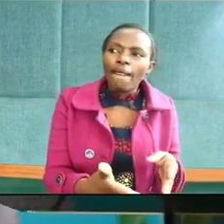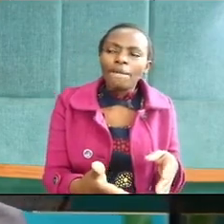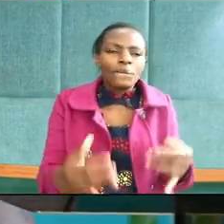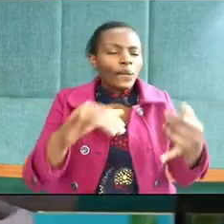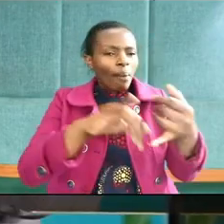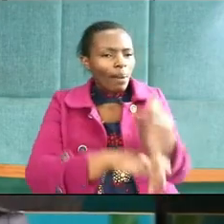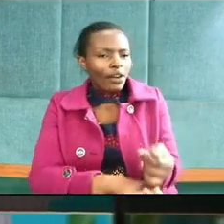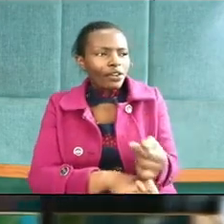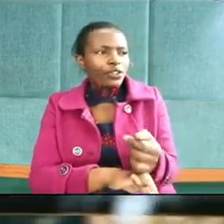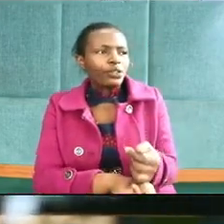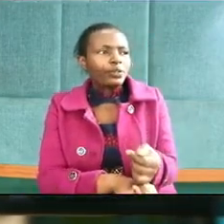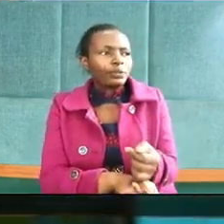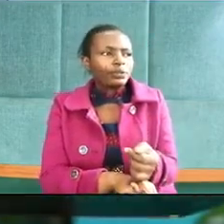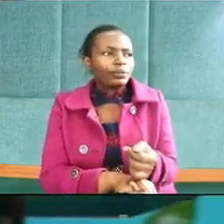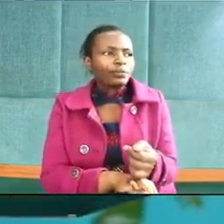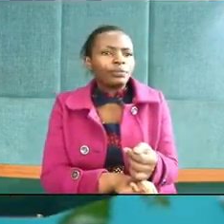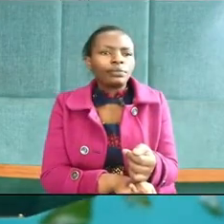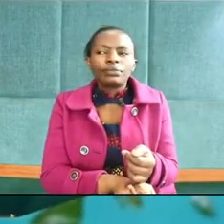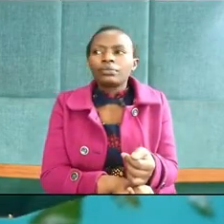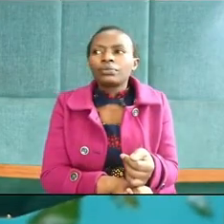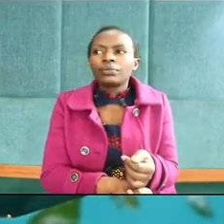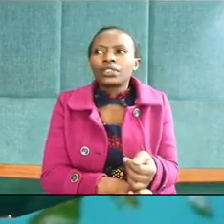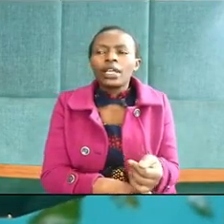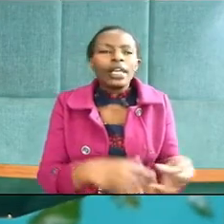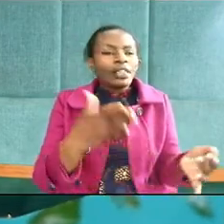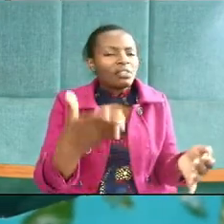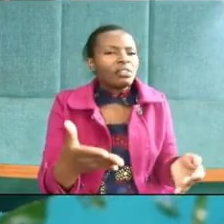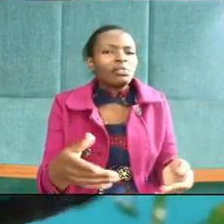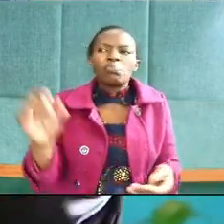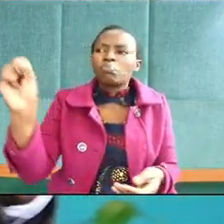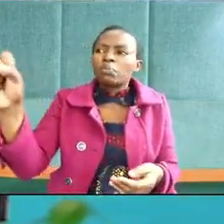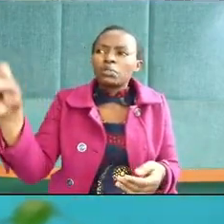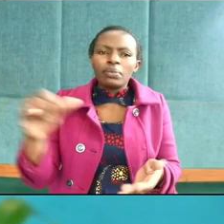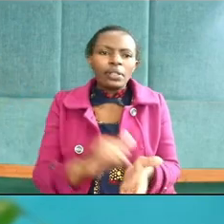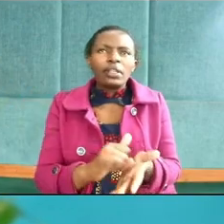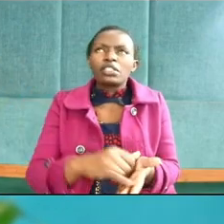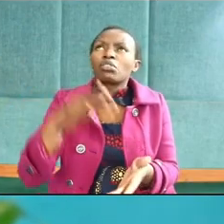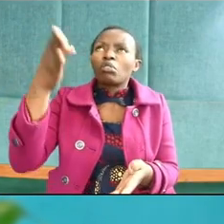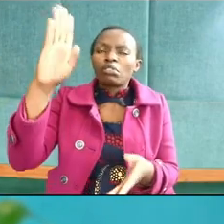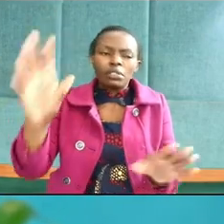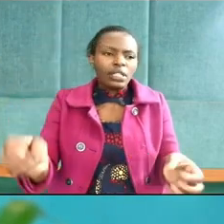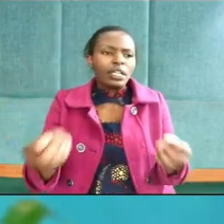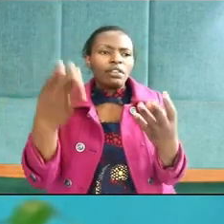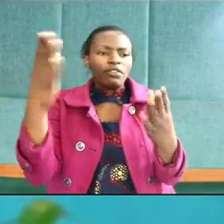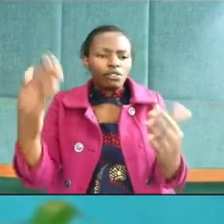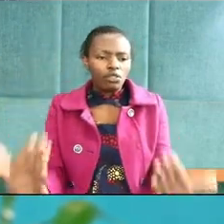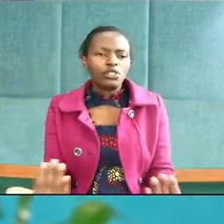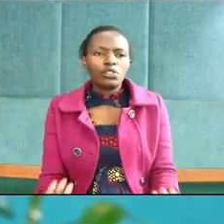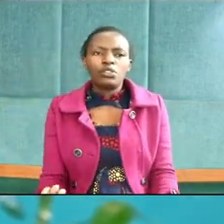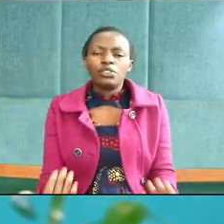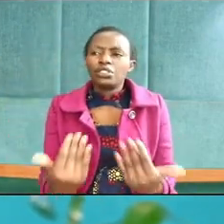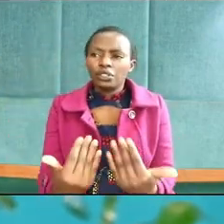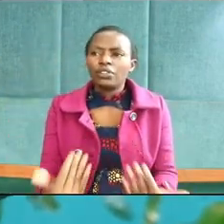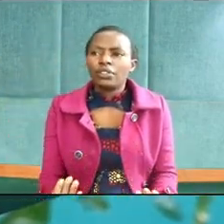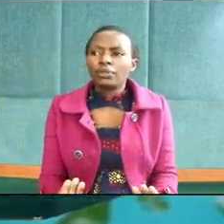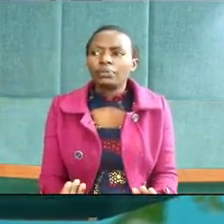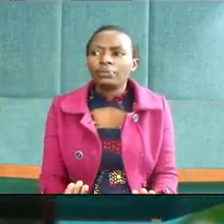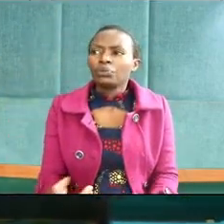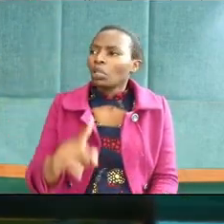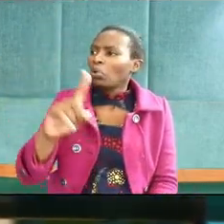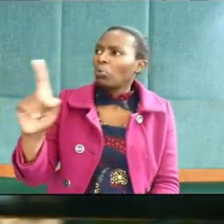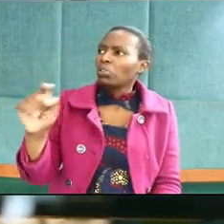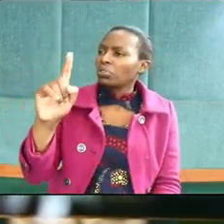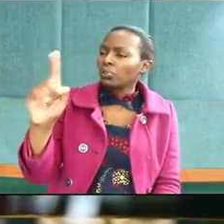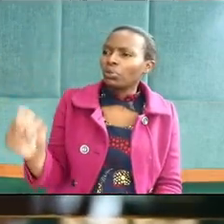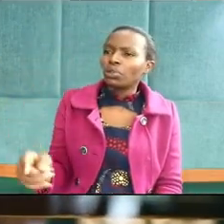institution called marriage, there is a possibility that God will give you children. And the question is, what type